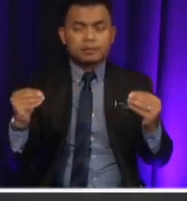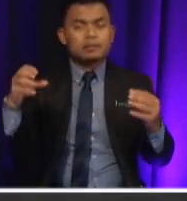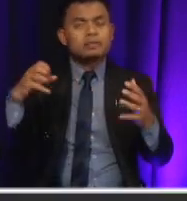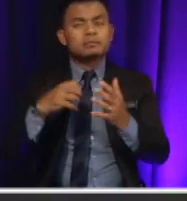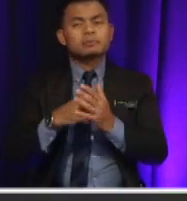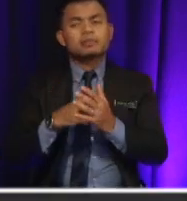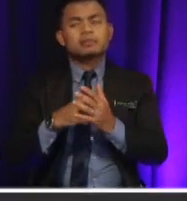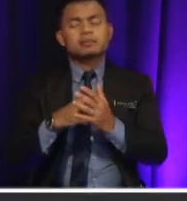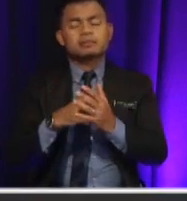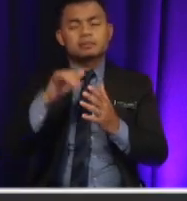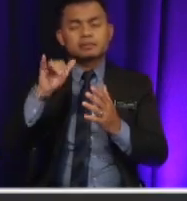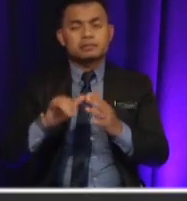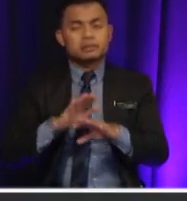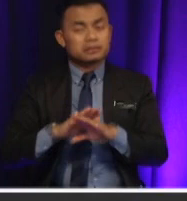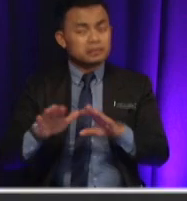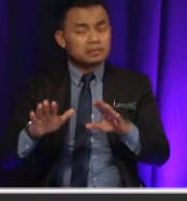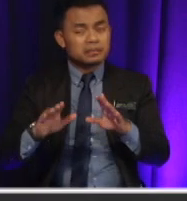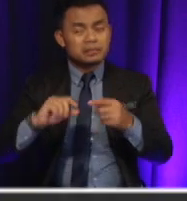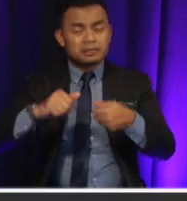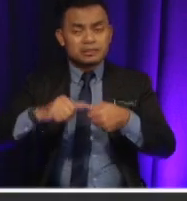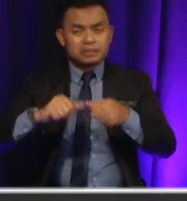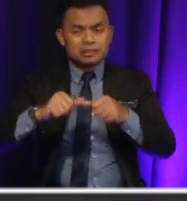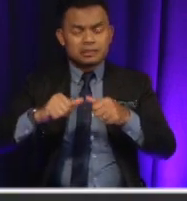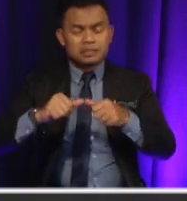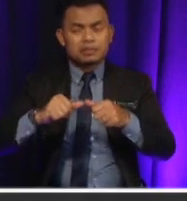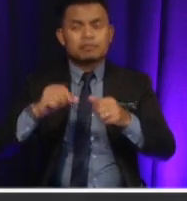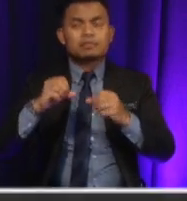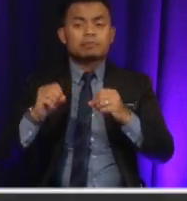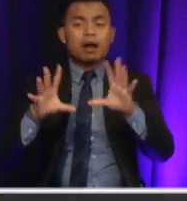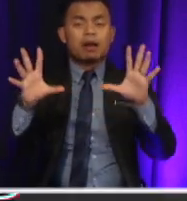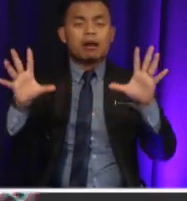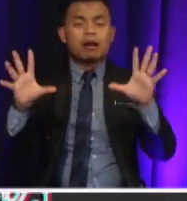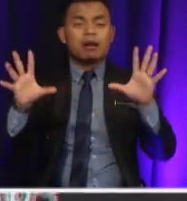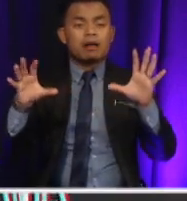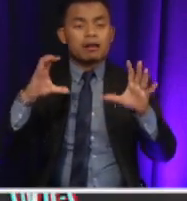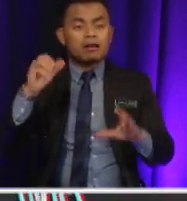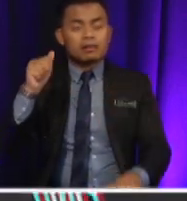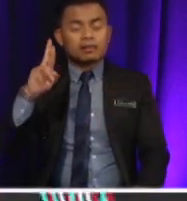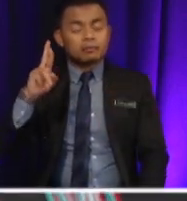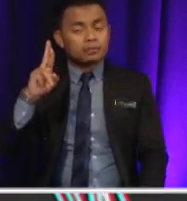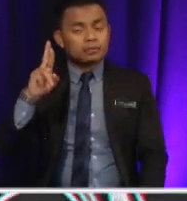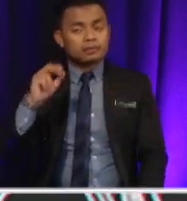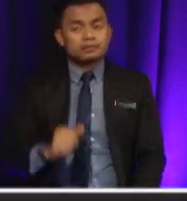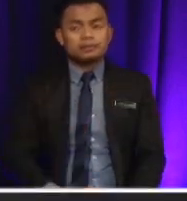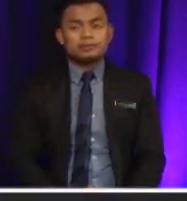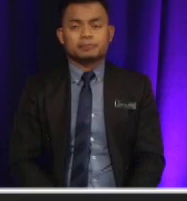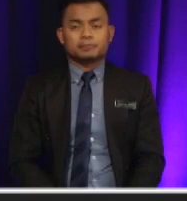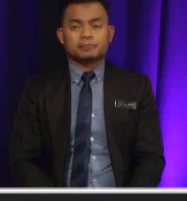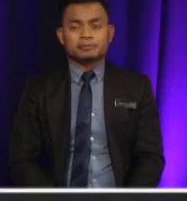which shows no signs of spark, the carburetor choked by bits of